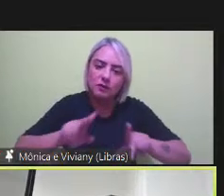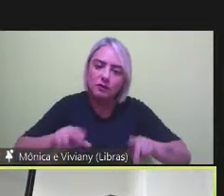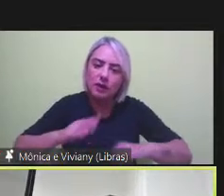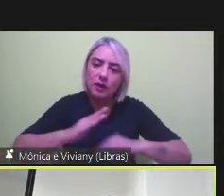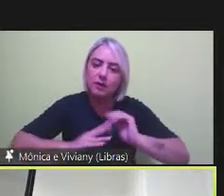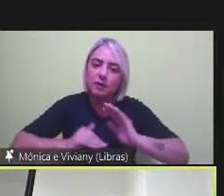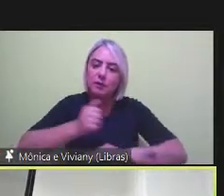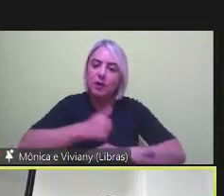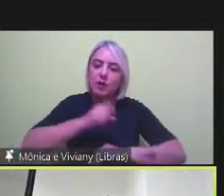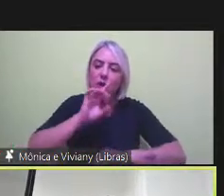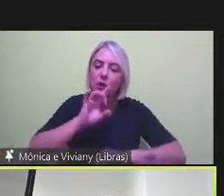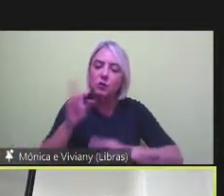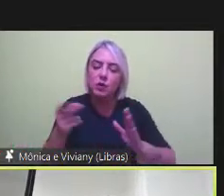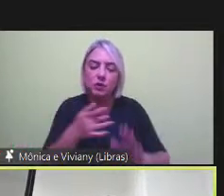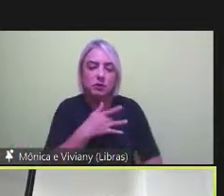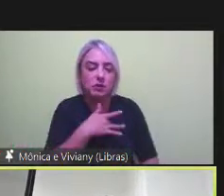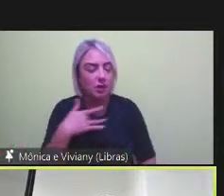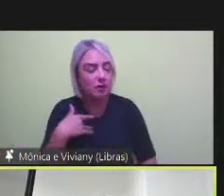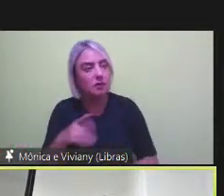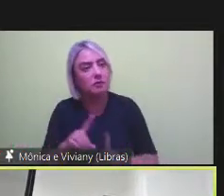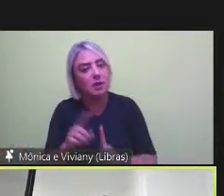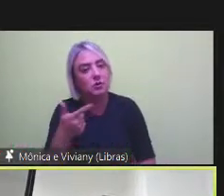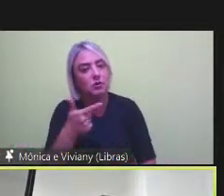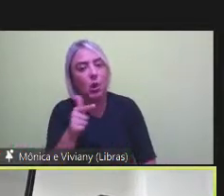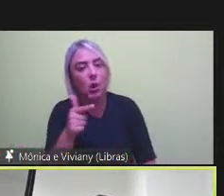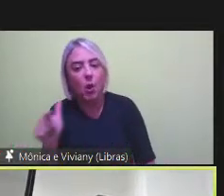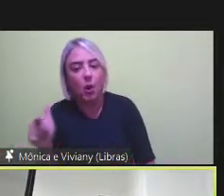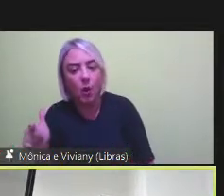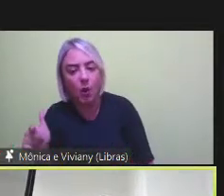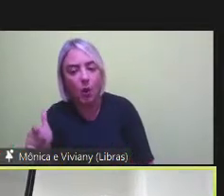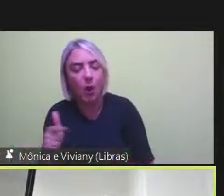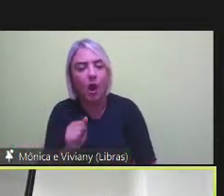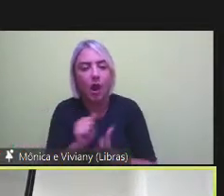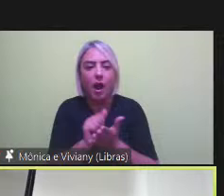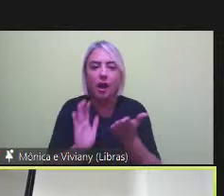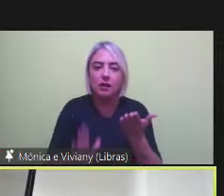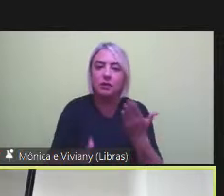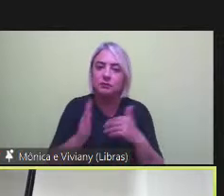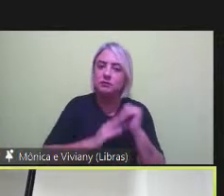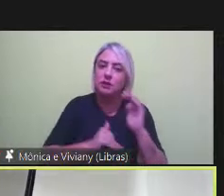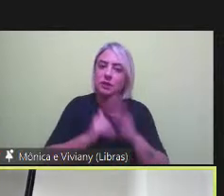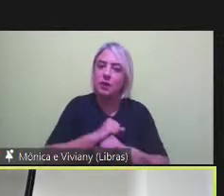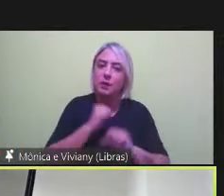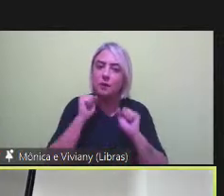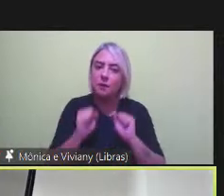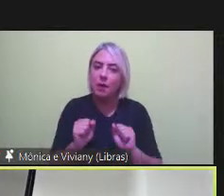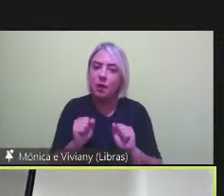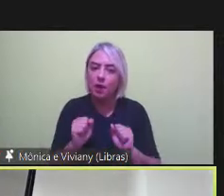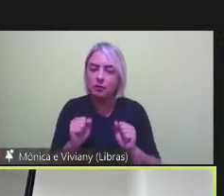different professionals, not only healthcare professionals, but also other areas